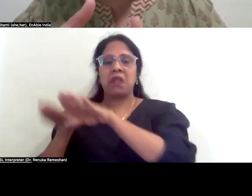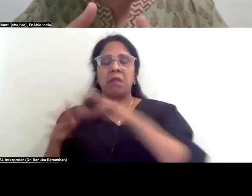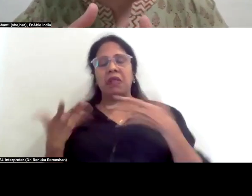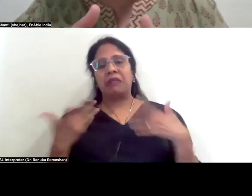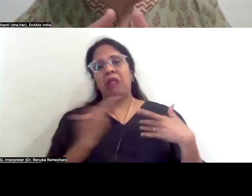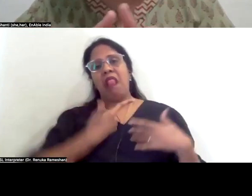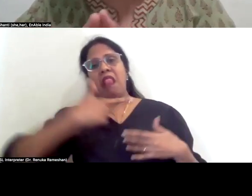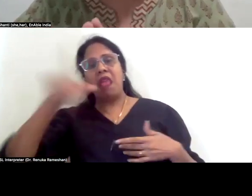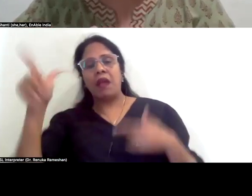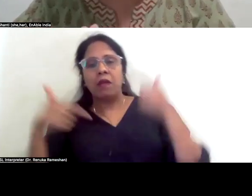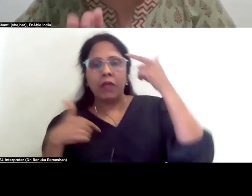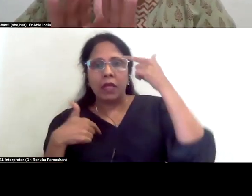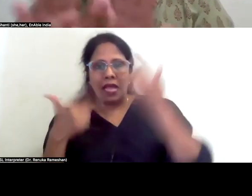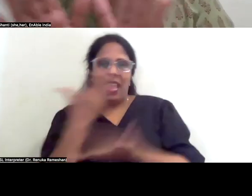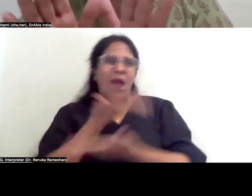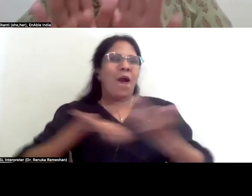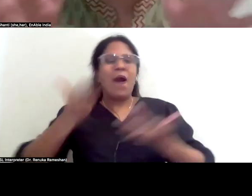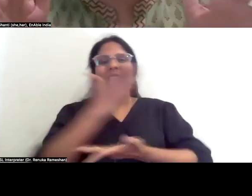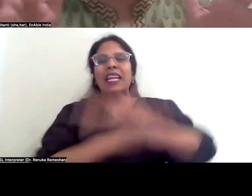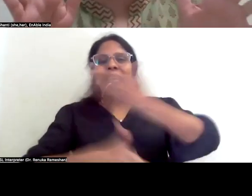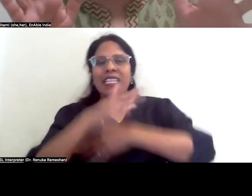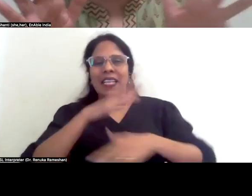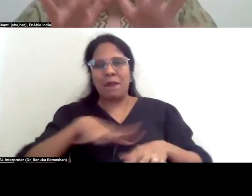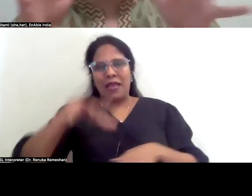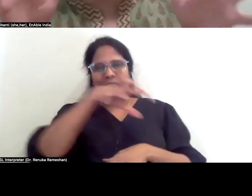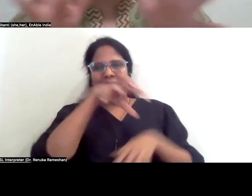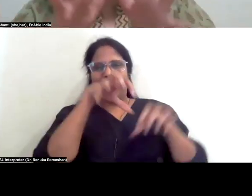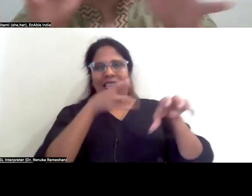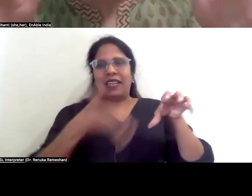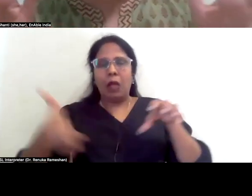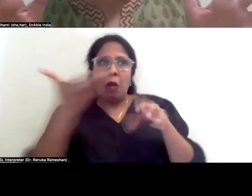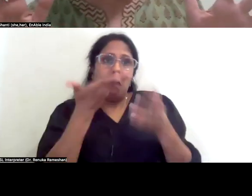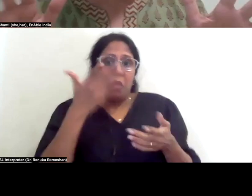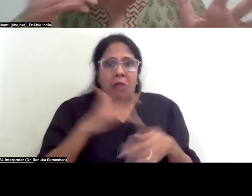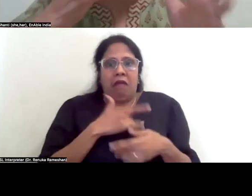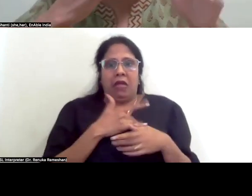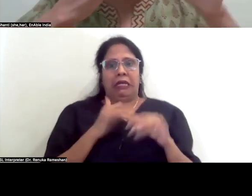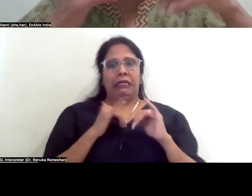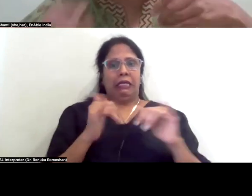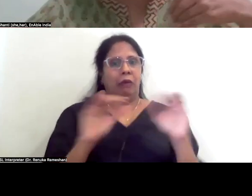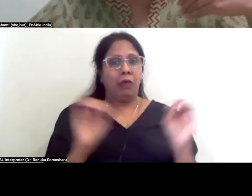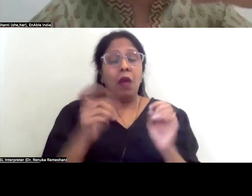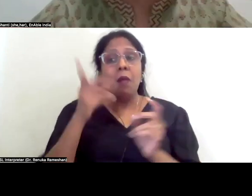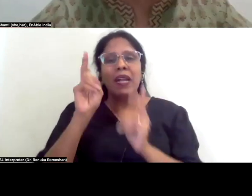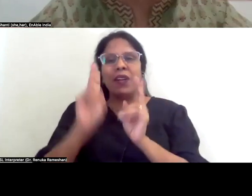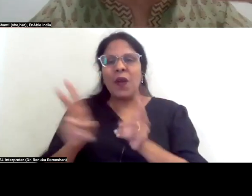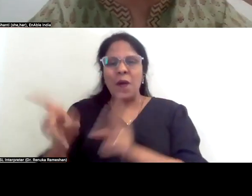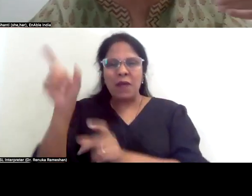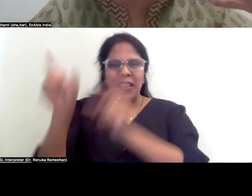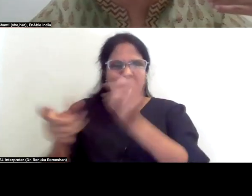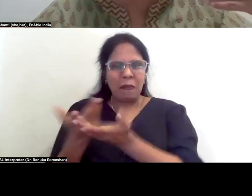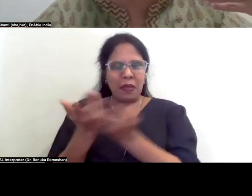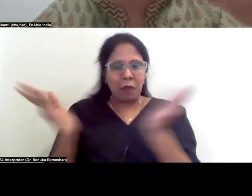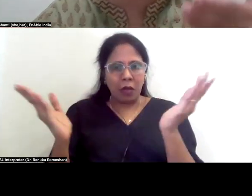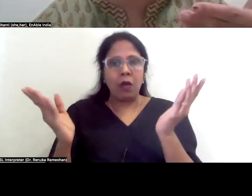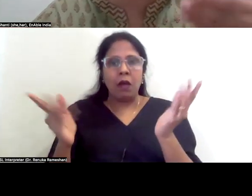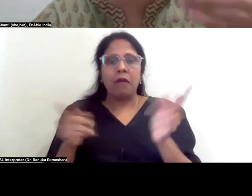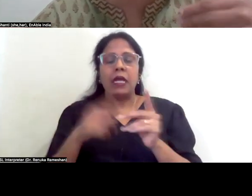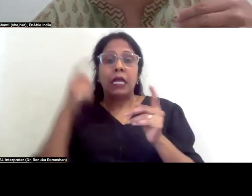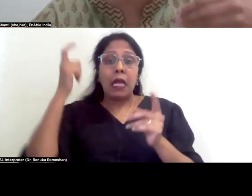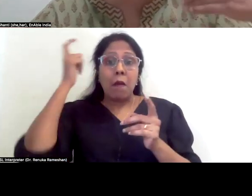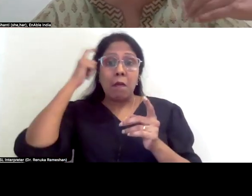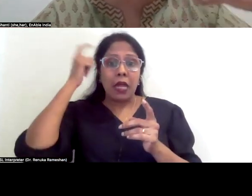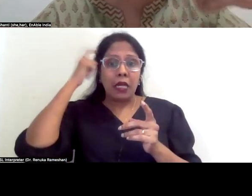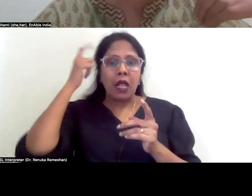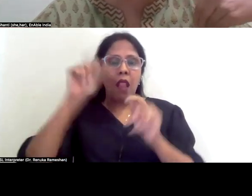maybe because you're in the disability sector, you don't feel that way. Let's think of, the regular folks, right? So this mental model, in fact,